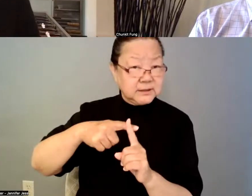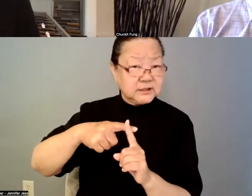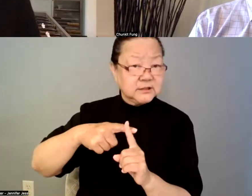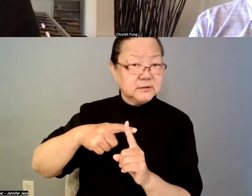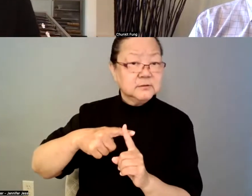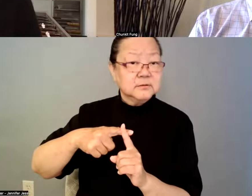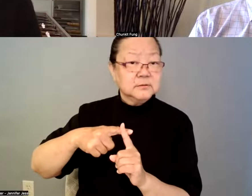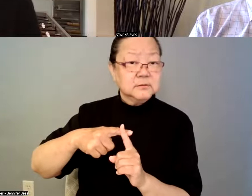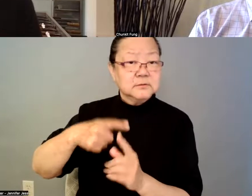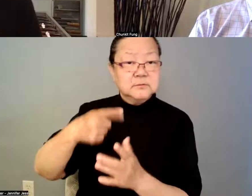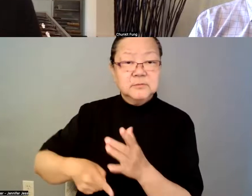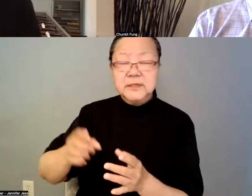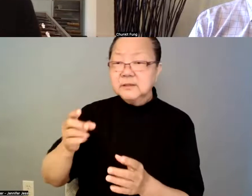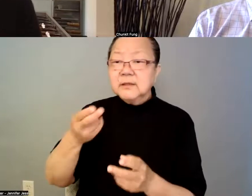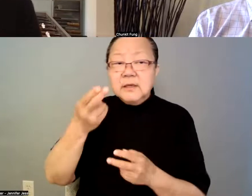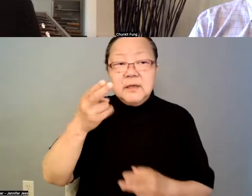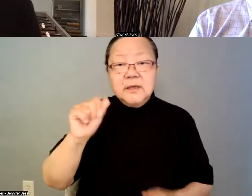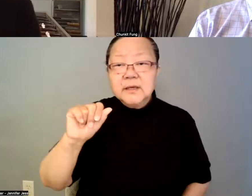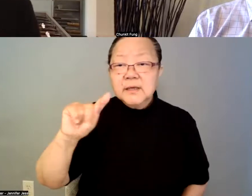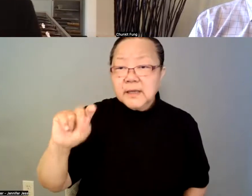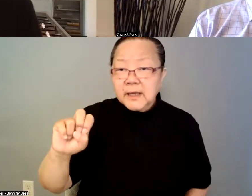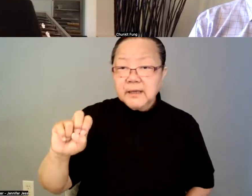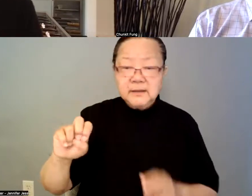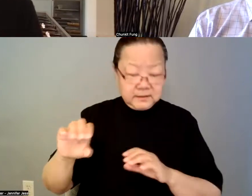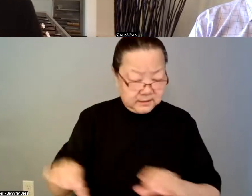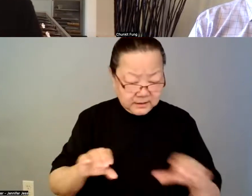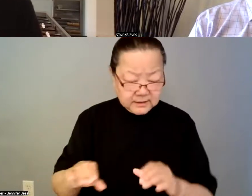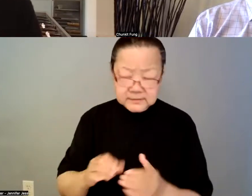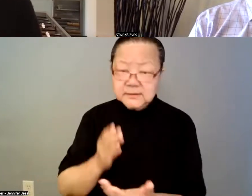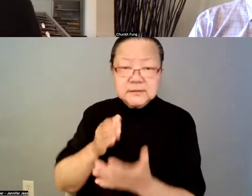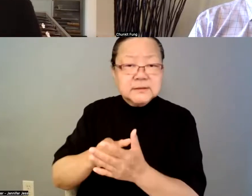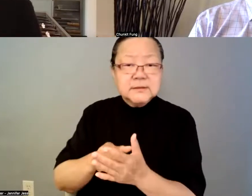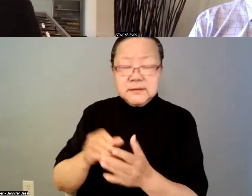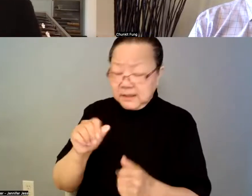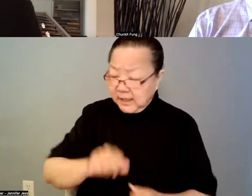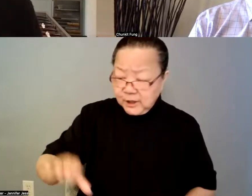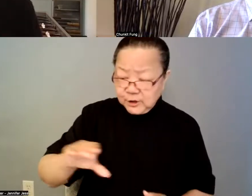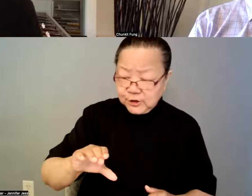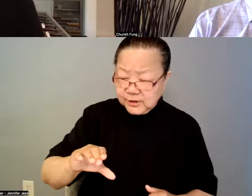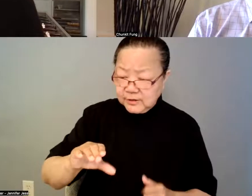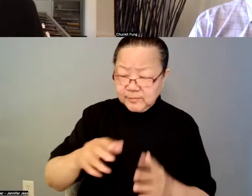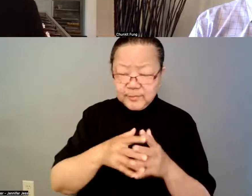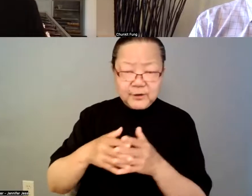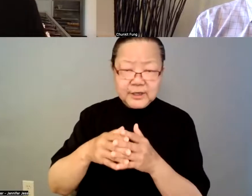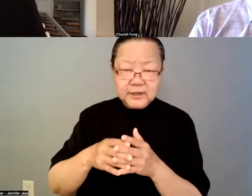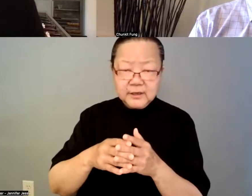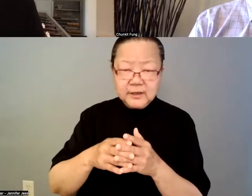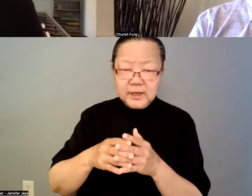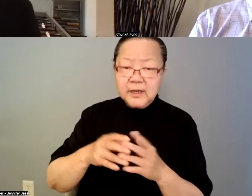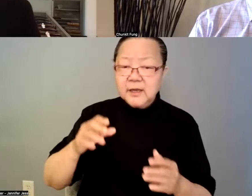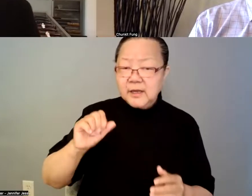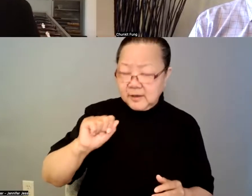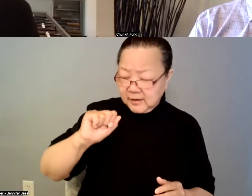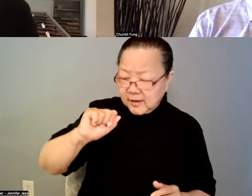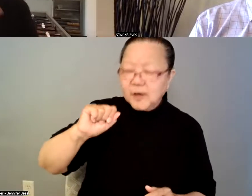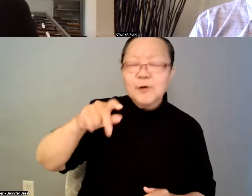what this hate does to Asian American and Pacific Islander mental health in this time. We're talking about it at a